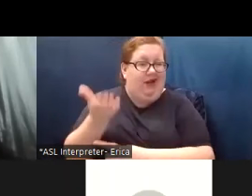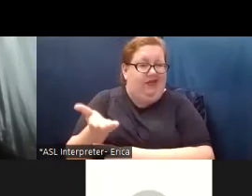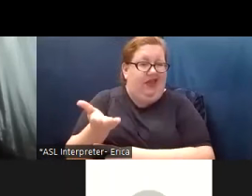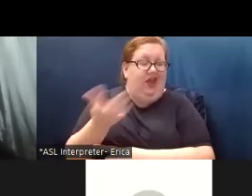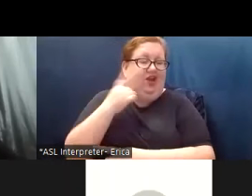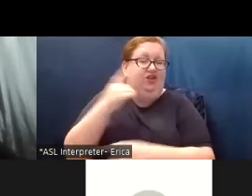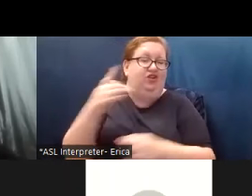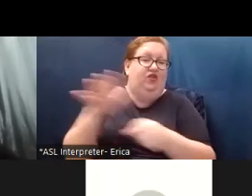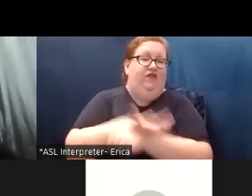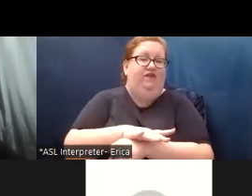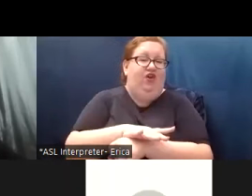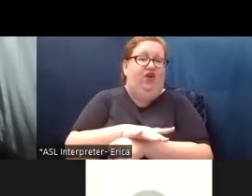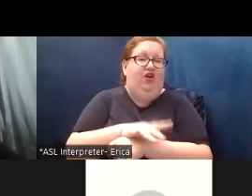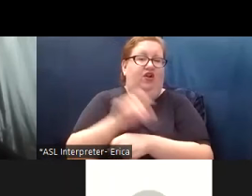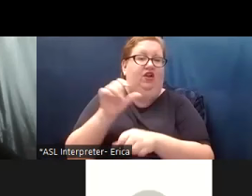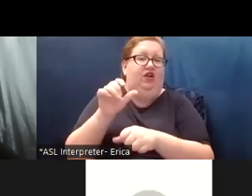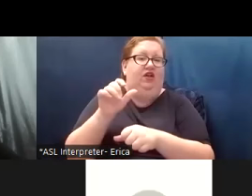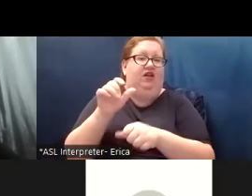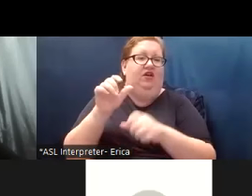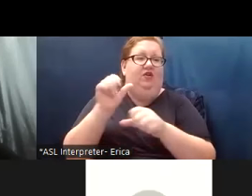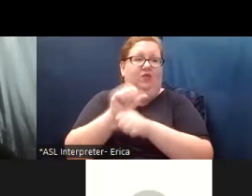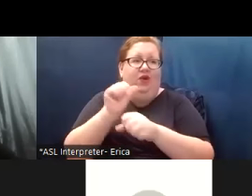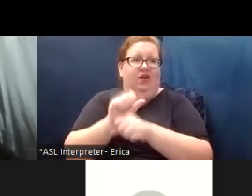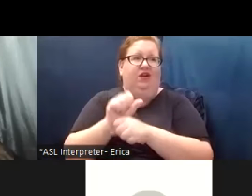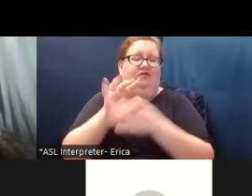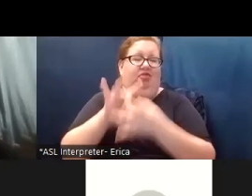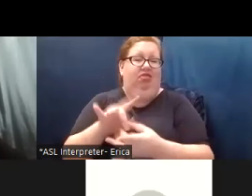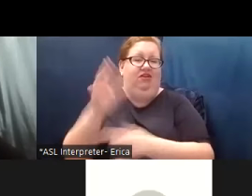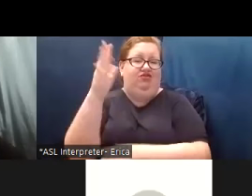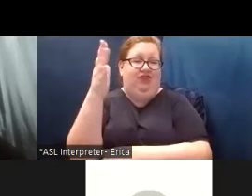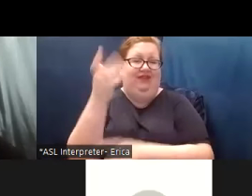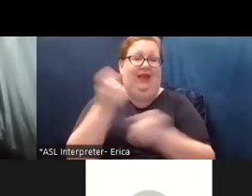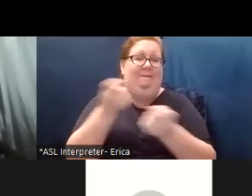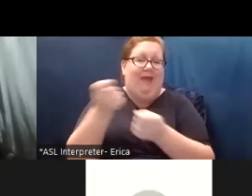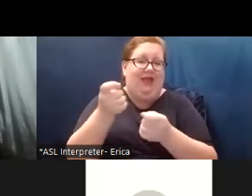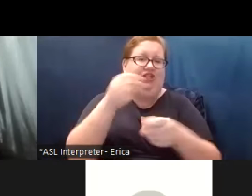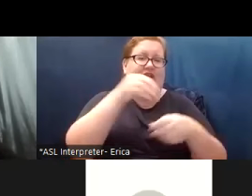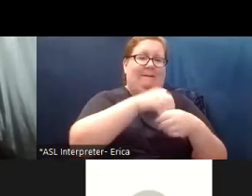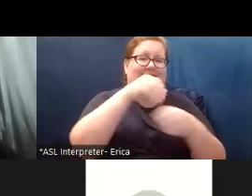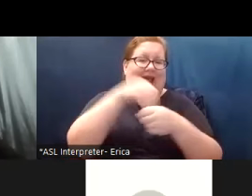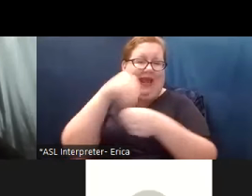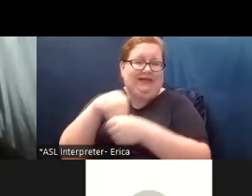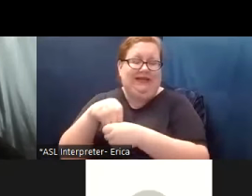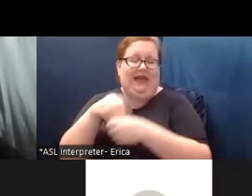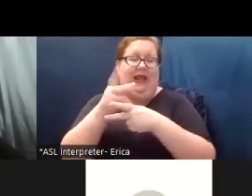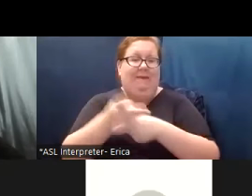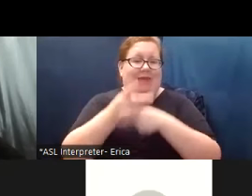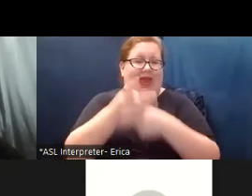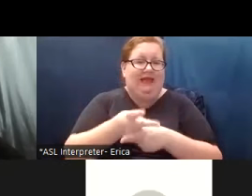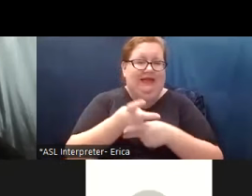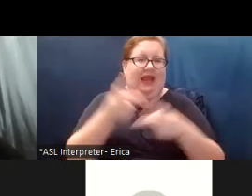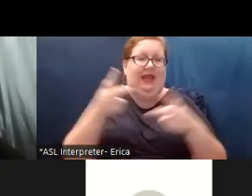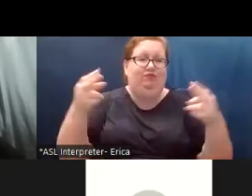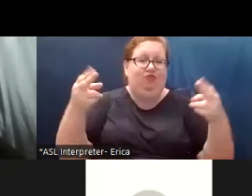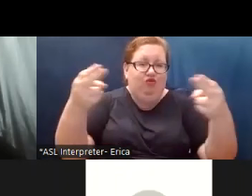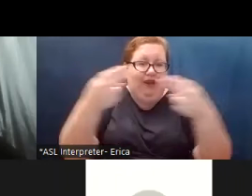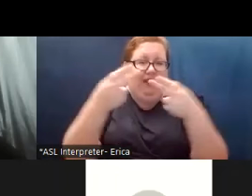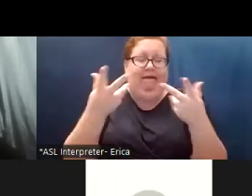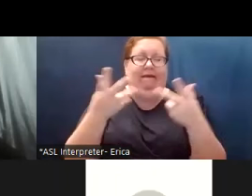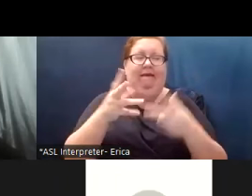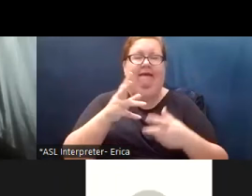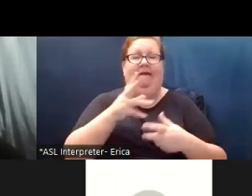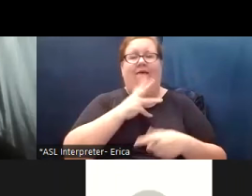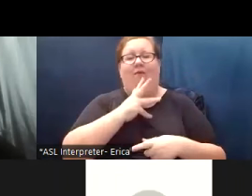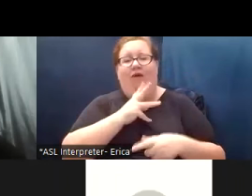full comprehensive workup of trees. So that's managing and planting and maintaining and pruning and water, the